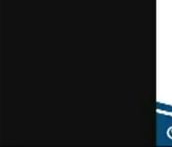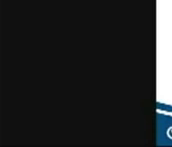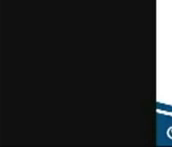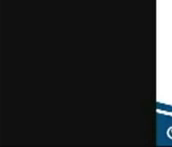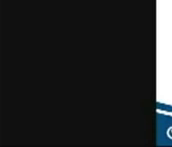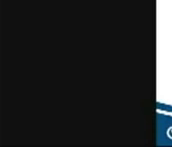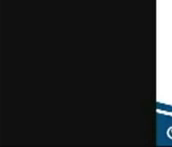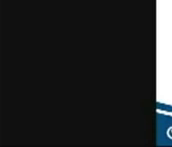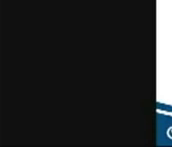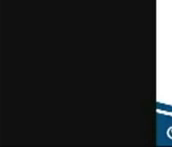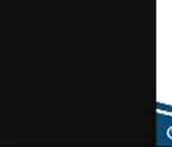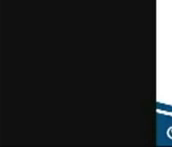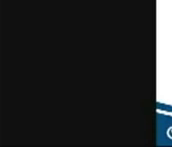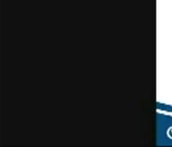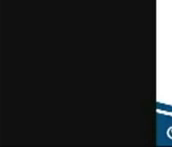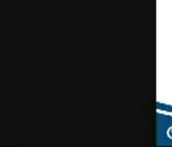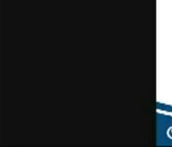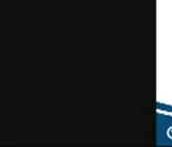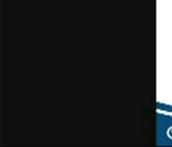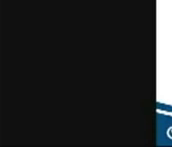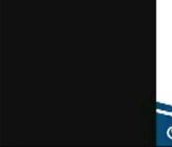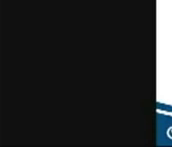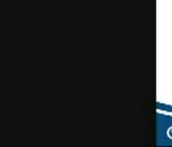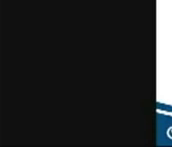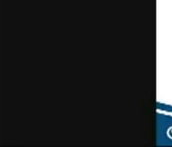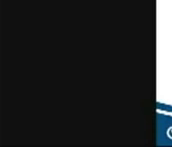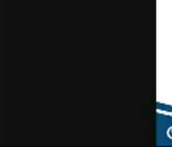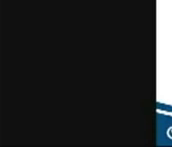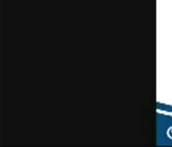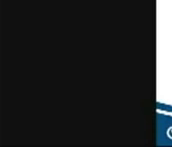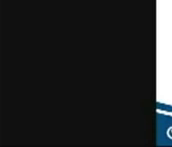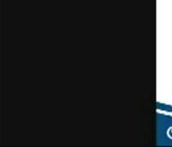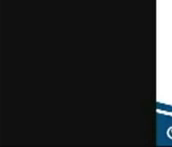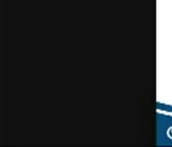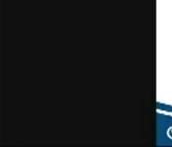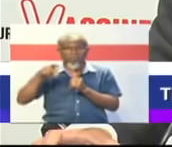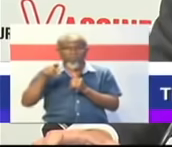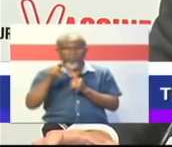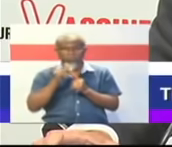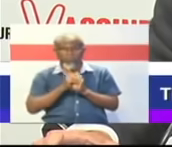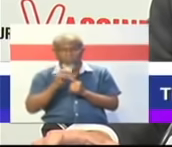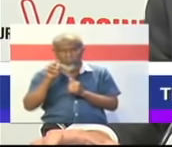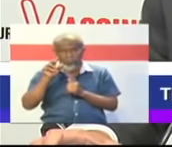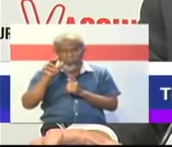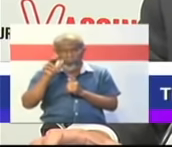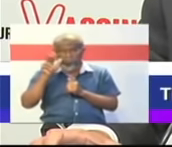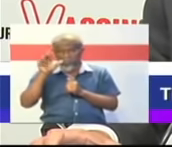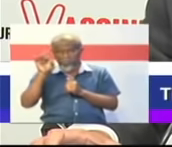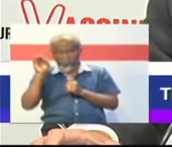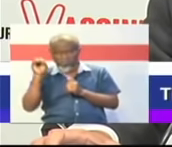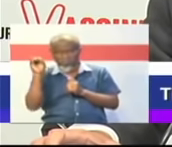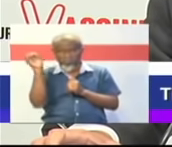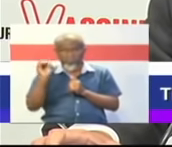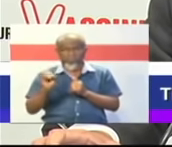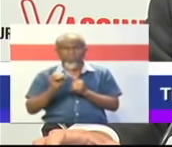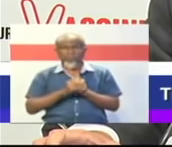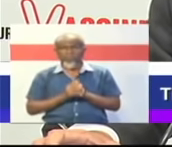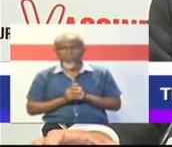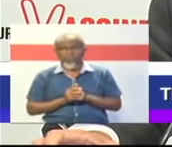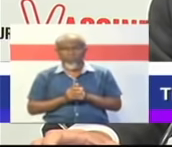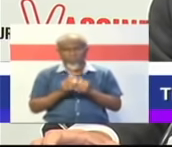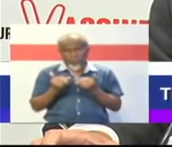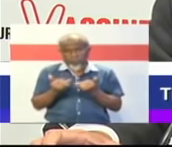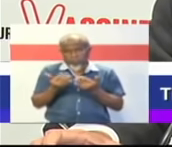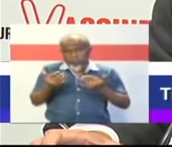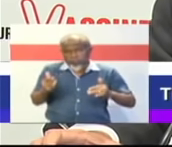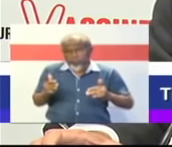the Tacarigua and Step Down facilities are 32% and Davie at 28% respectively. Ms. Alcantara, I think that brings me to the end